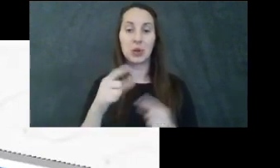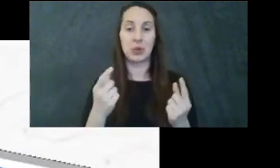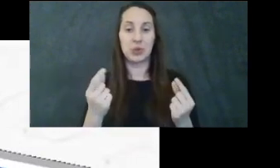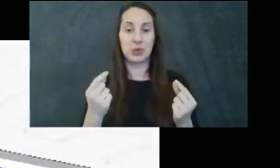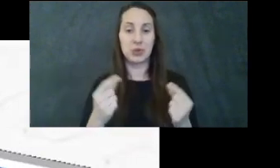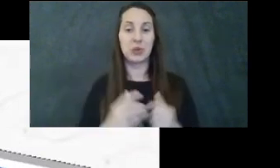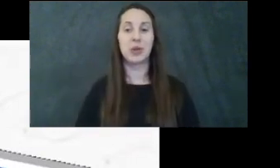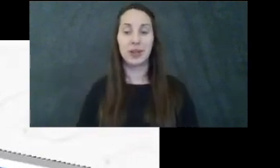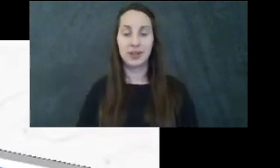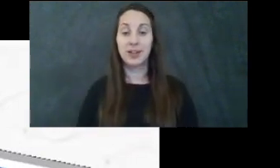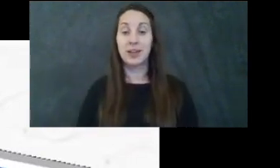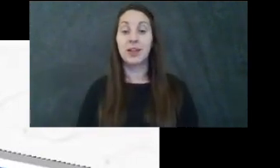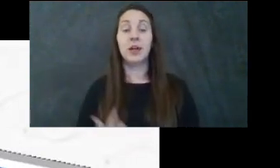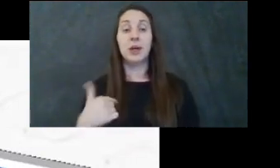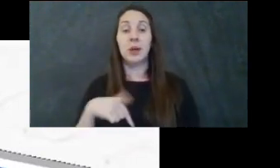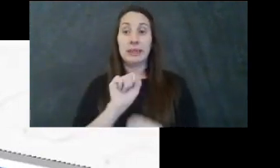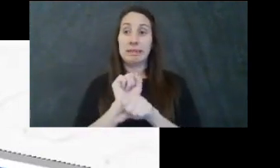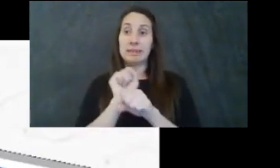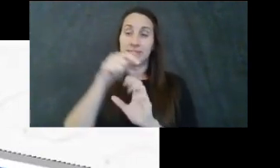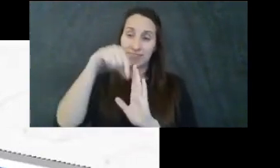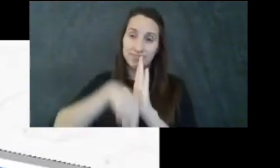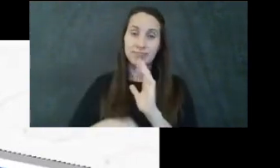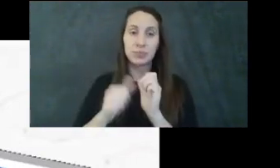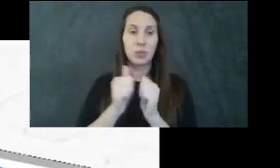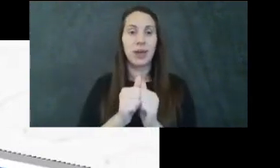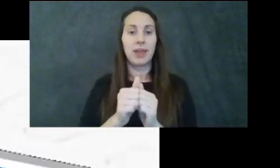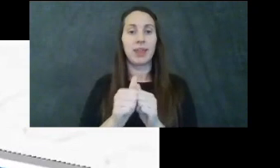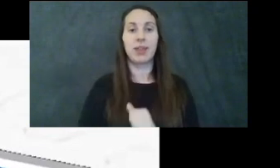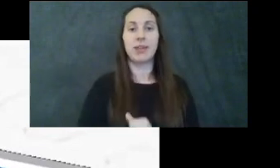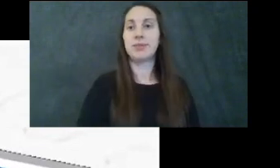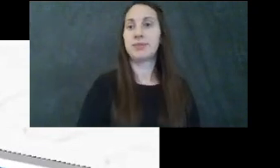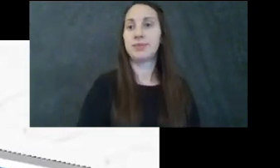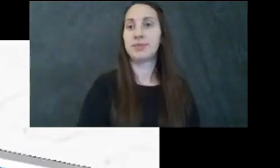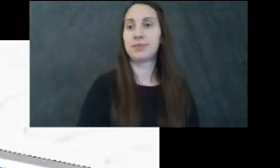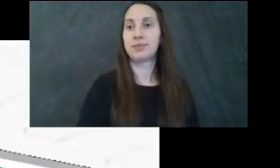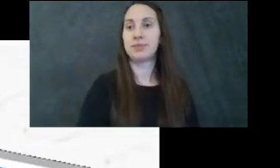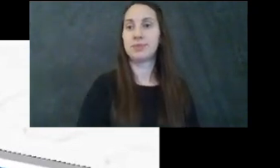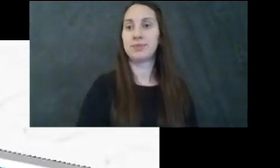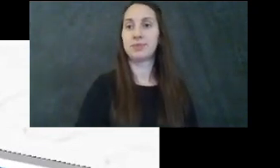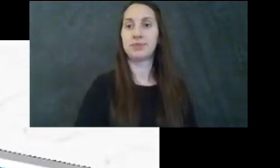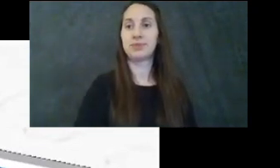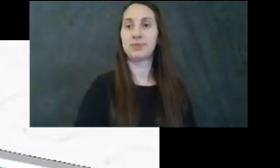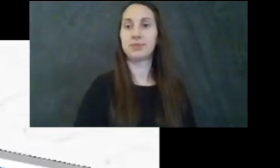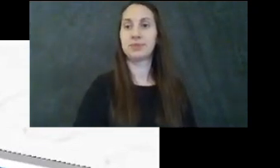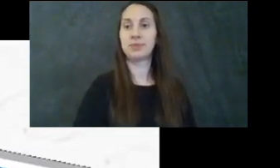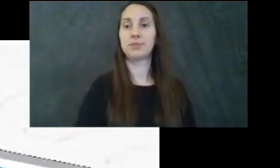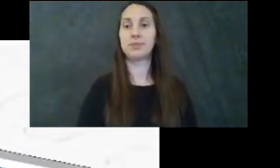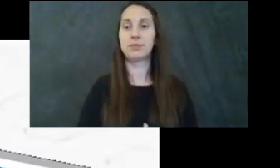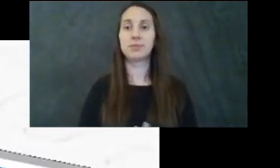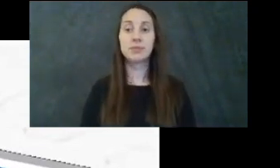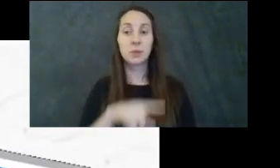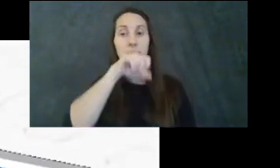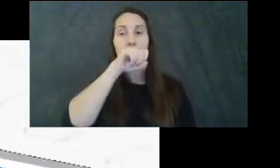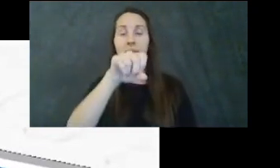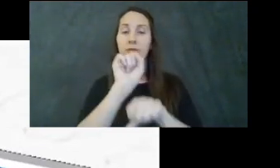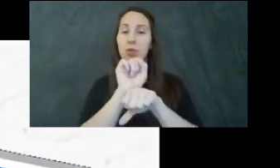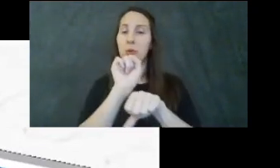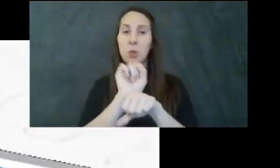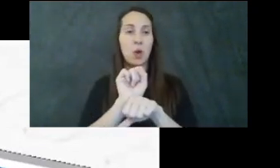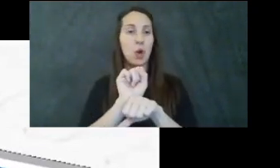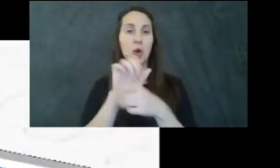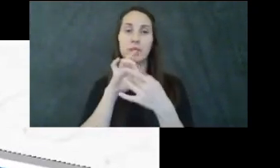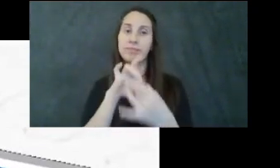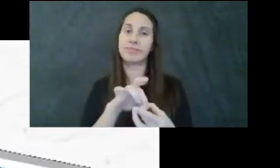work extensively with NDRN and are so excited about their work and love the work of Respectability as